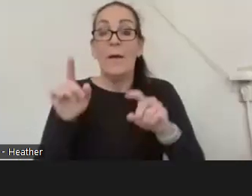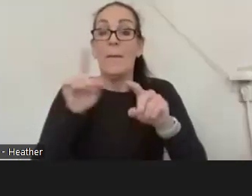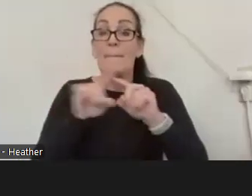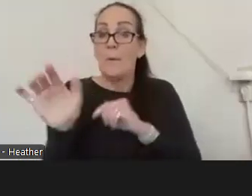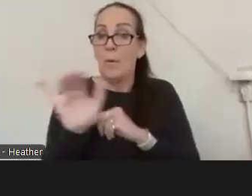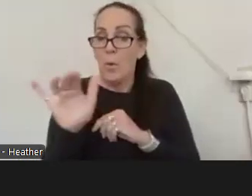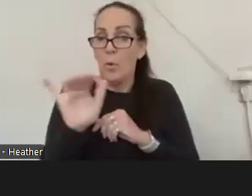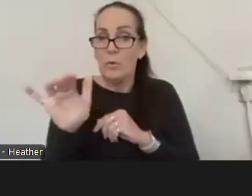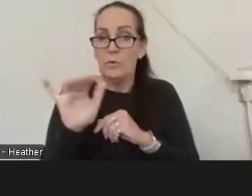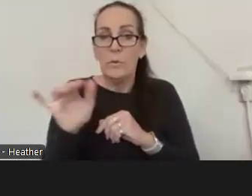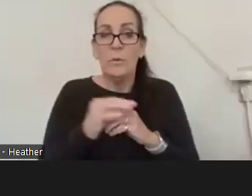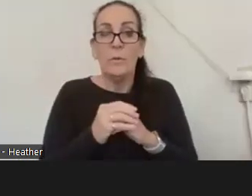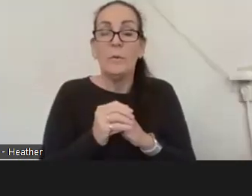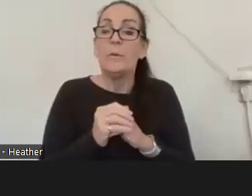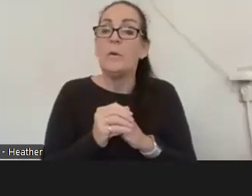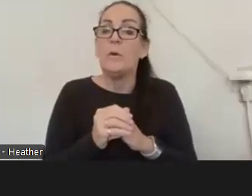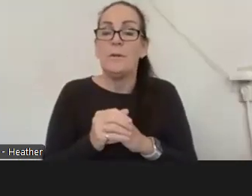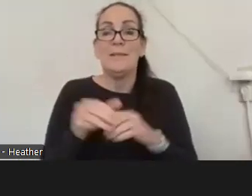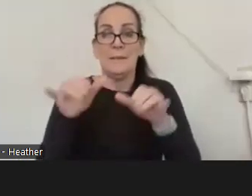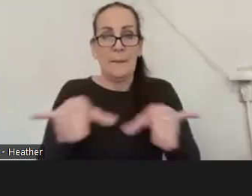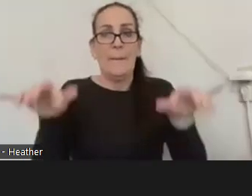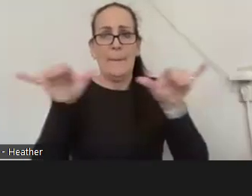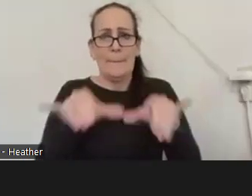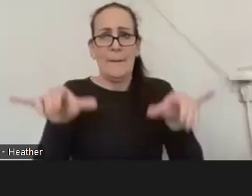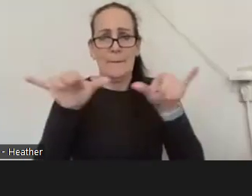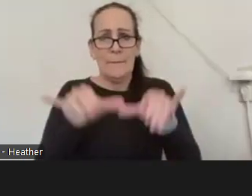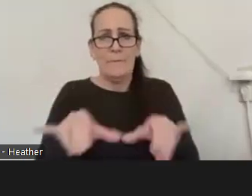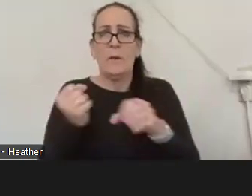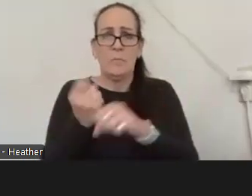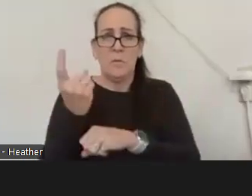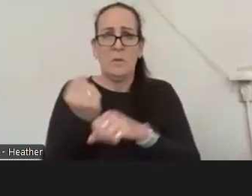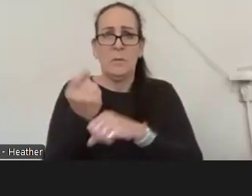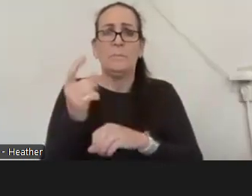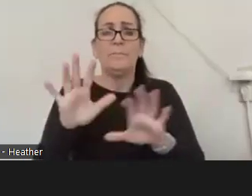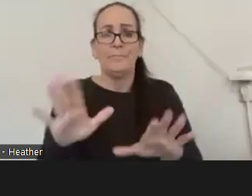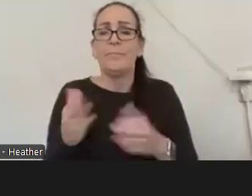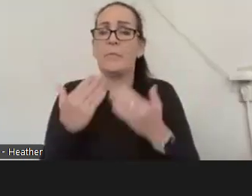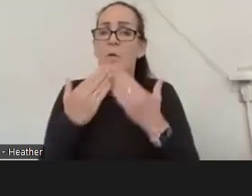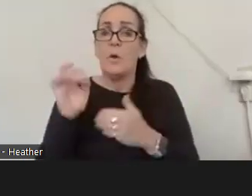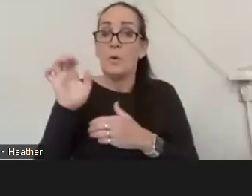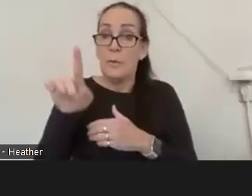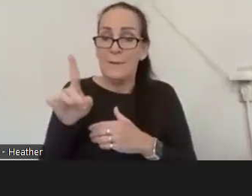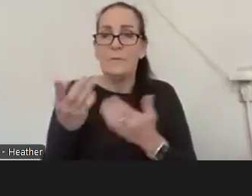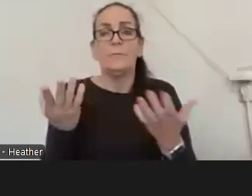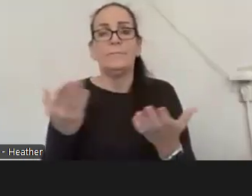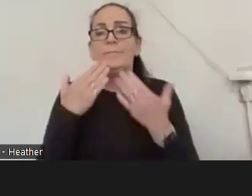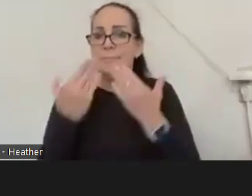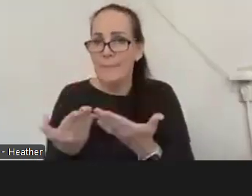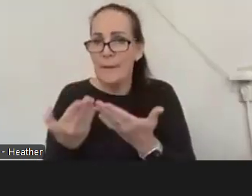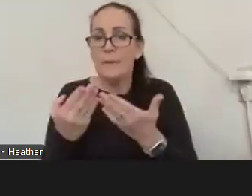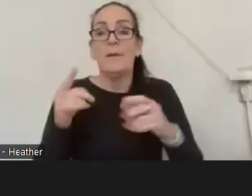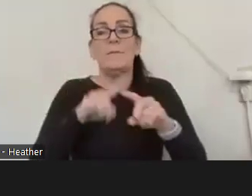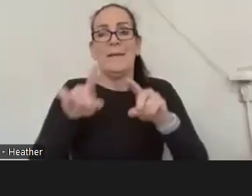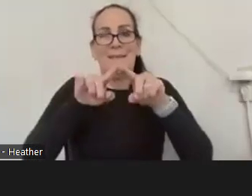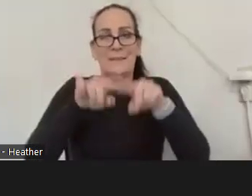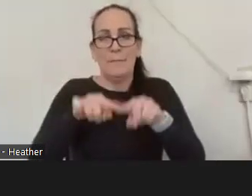same amount for year after year. So great question. Thank you. And it just really depends upon each and every grant and